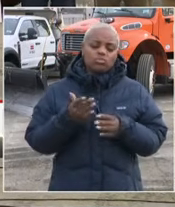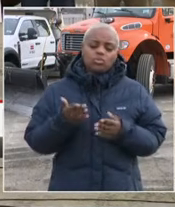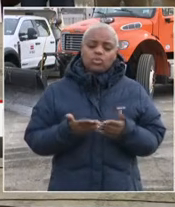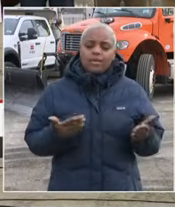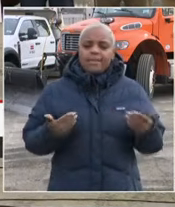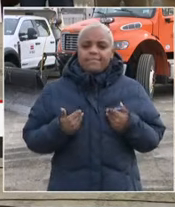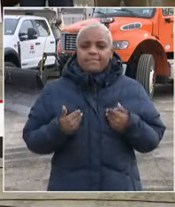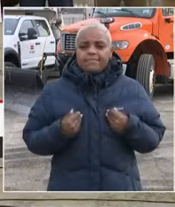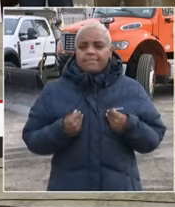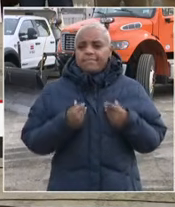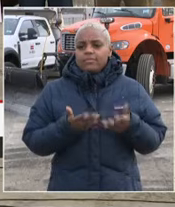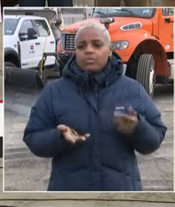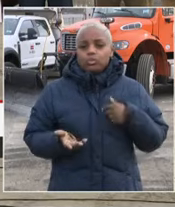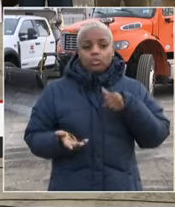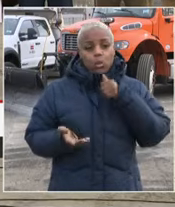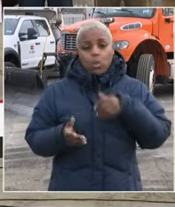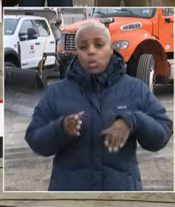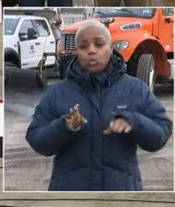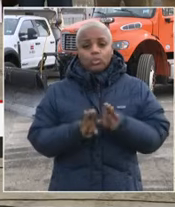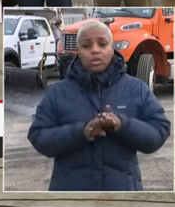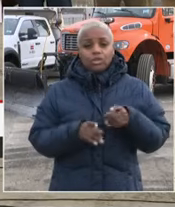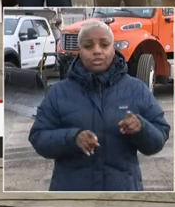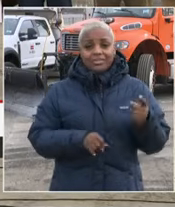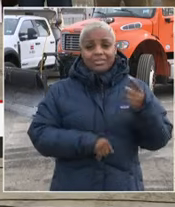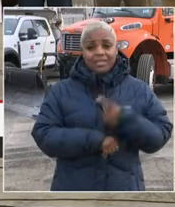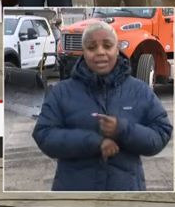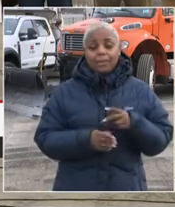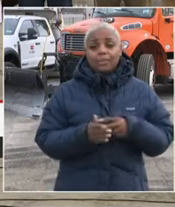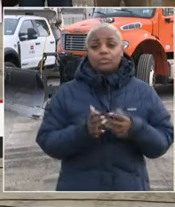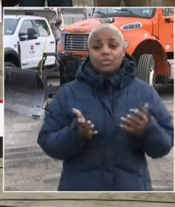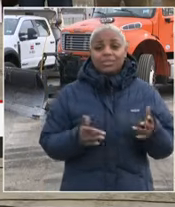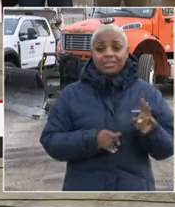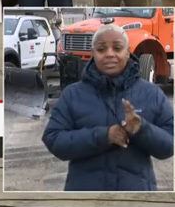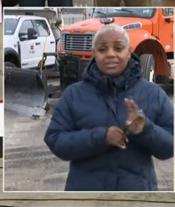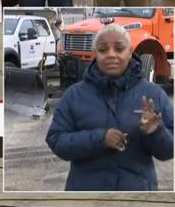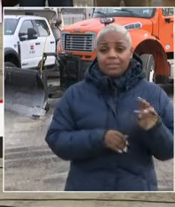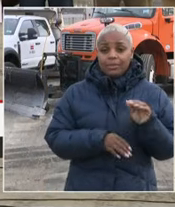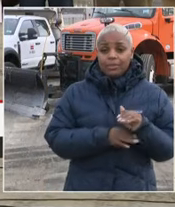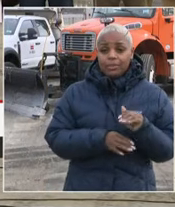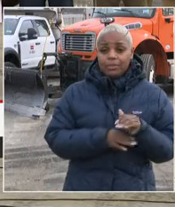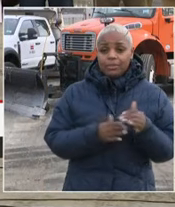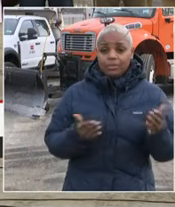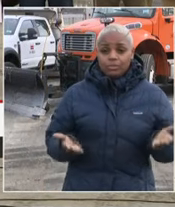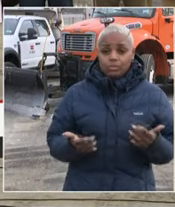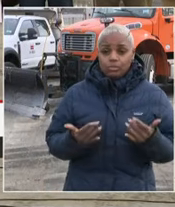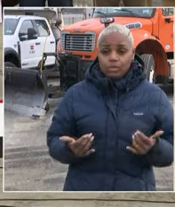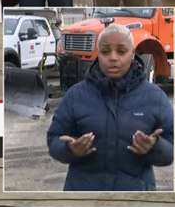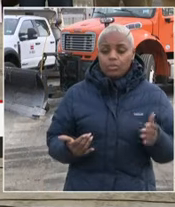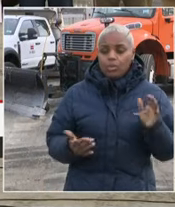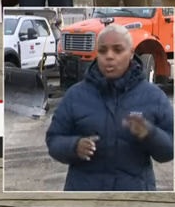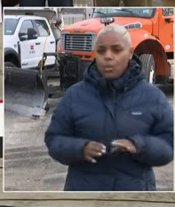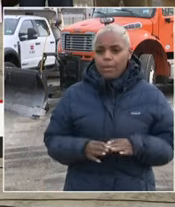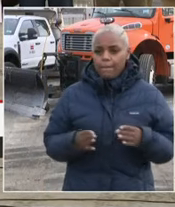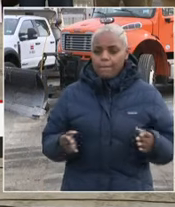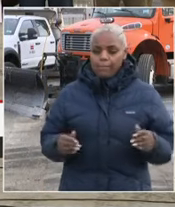the day. So starting this evening at 7 p.m., they will be open until the end of this event.